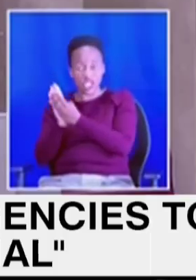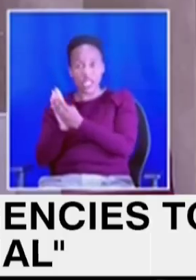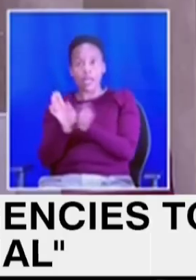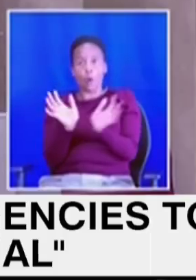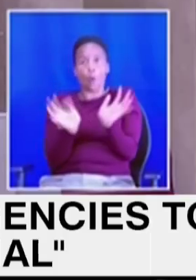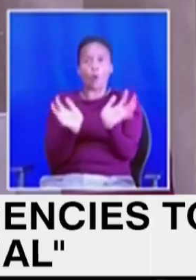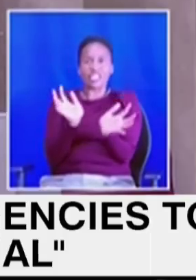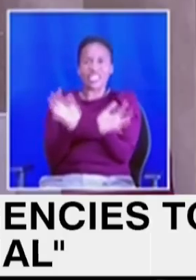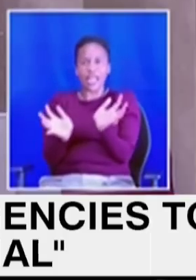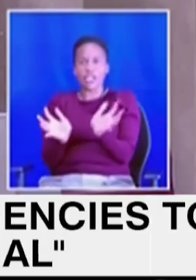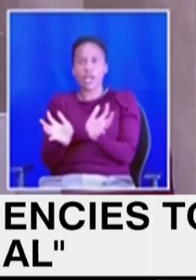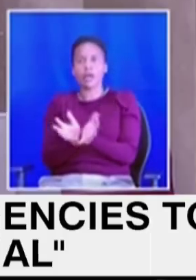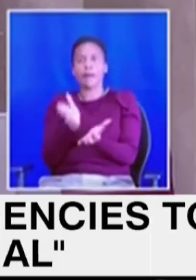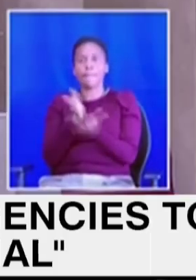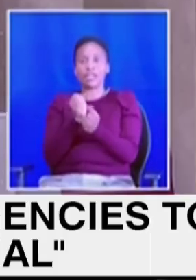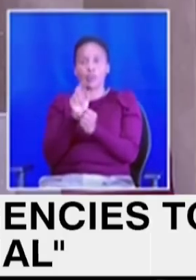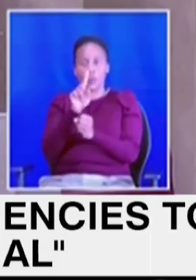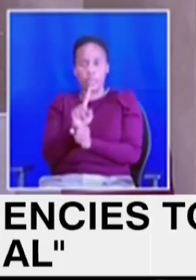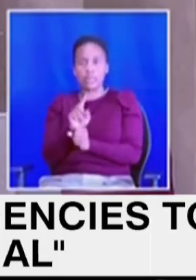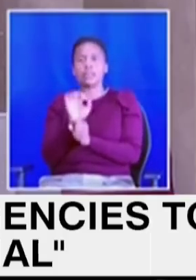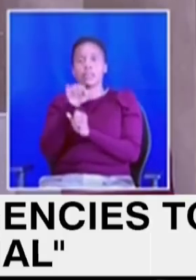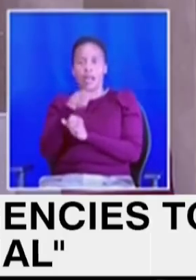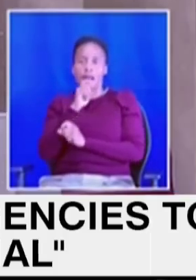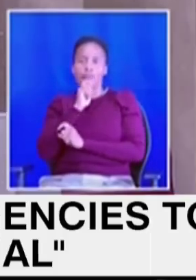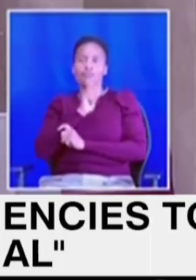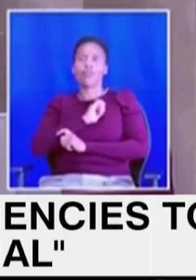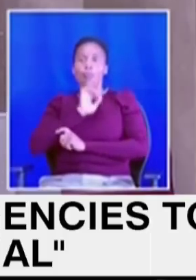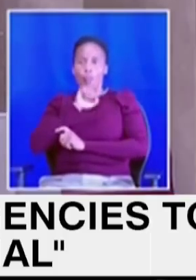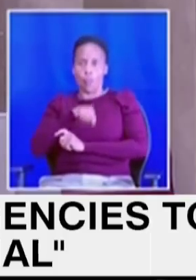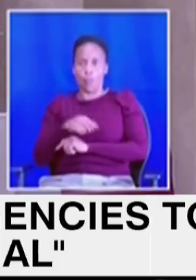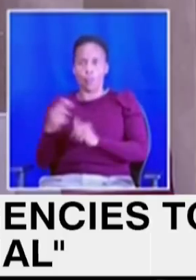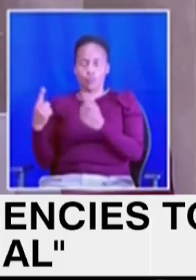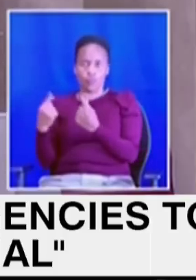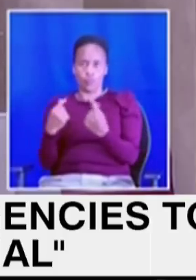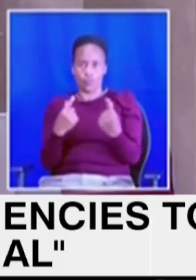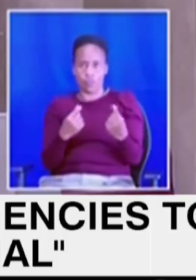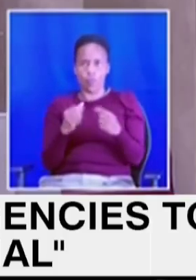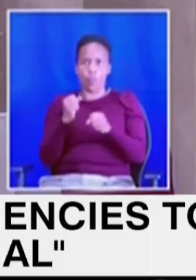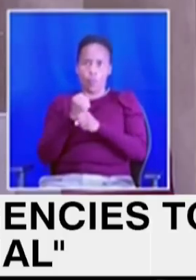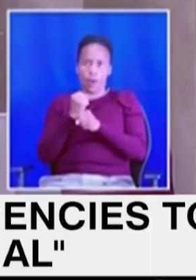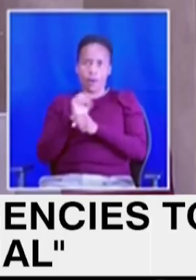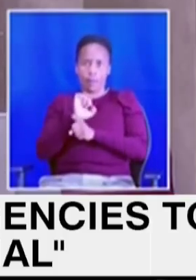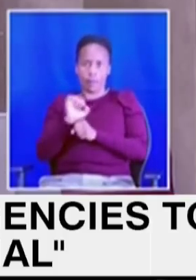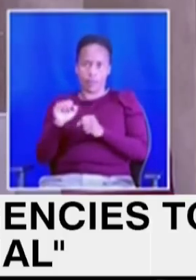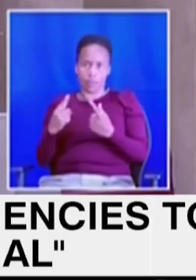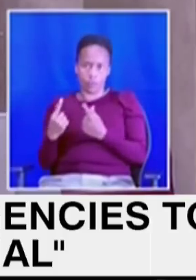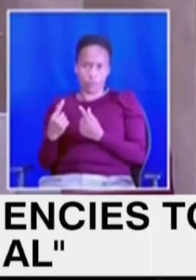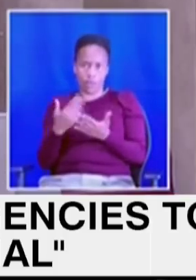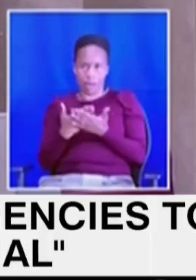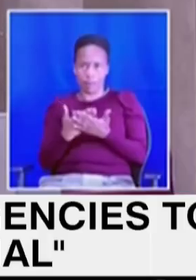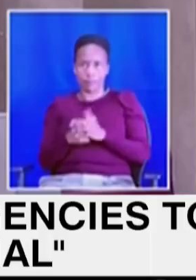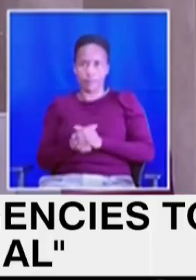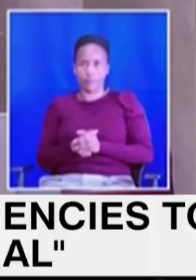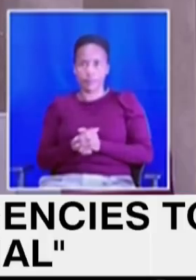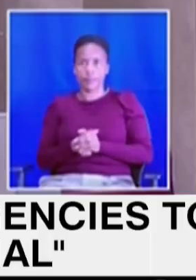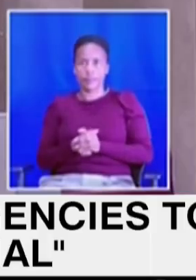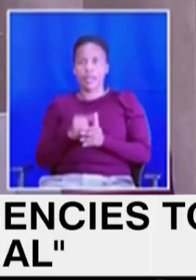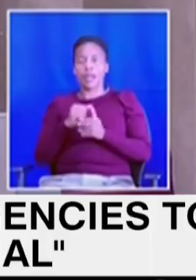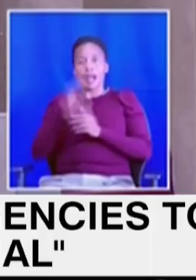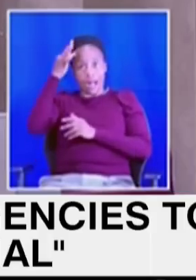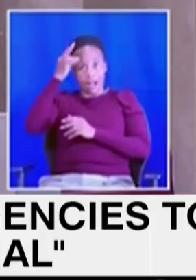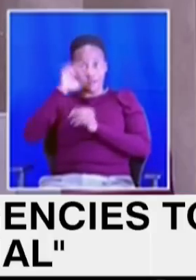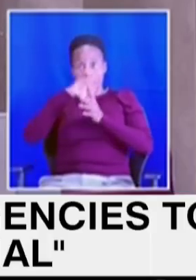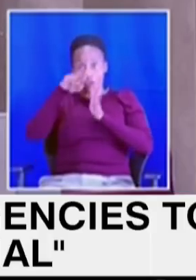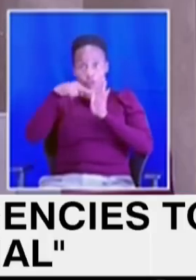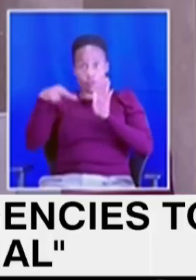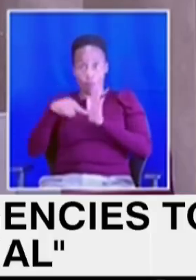that indeed they are able to perform this task. And government's role is to ensure that